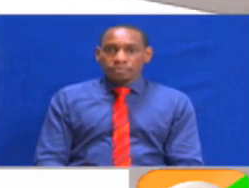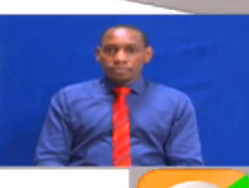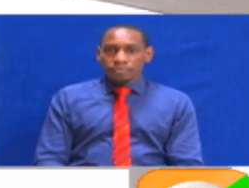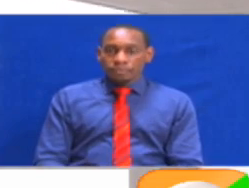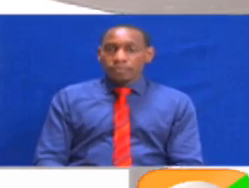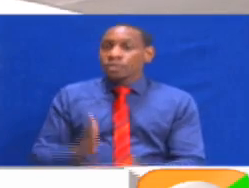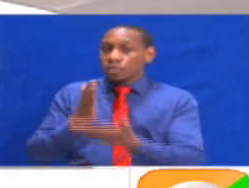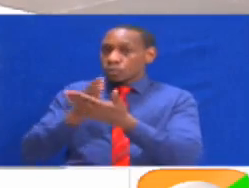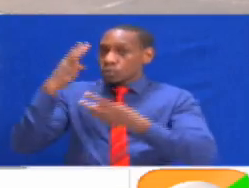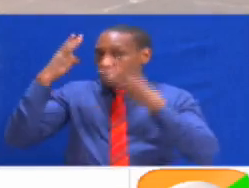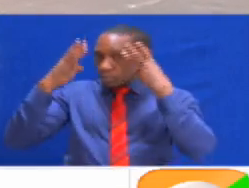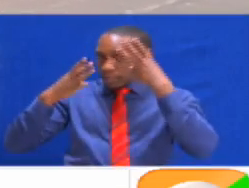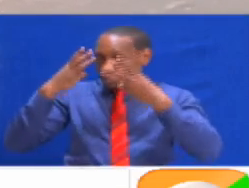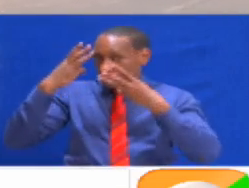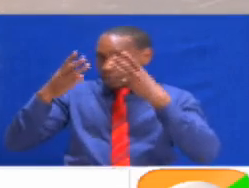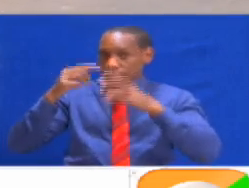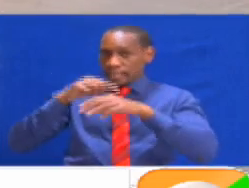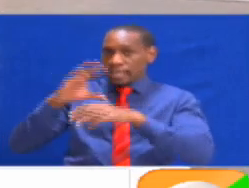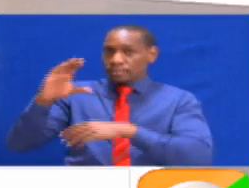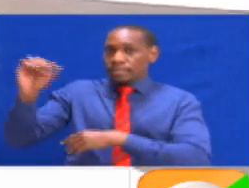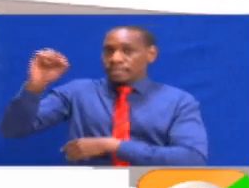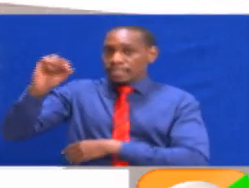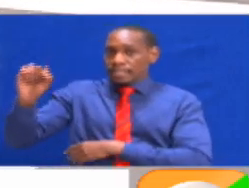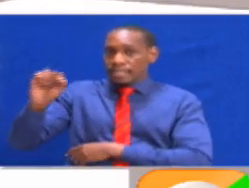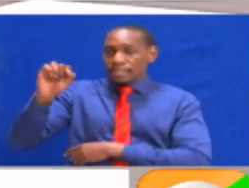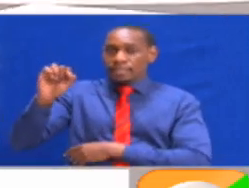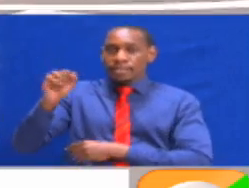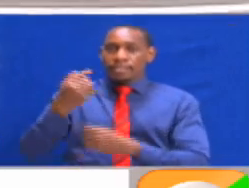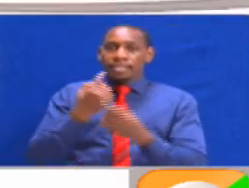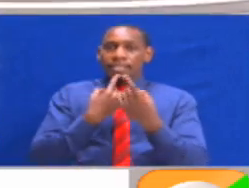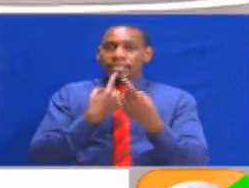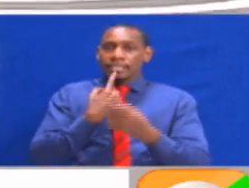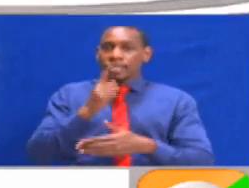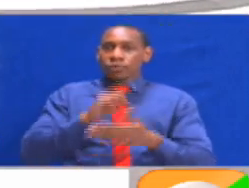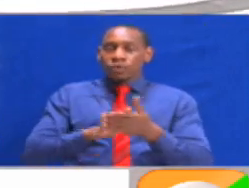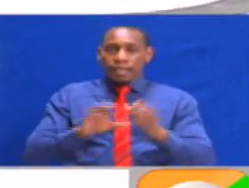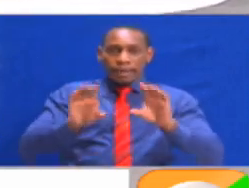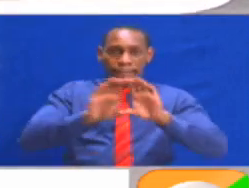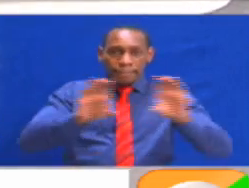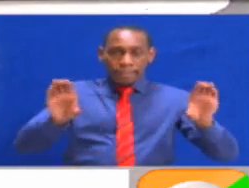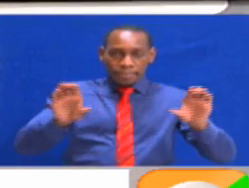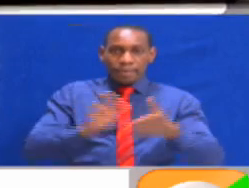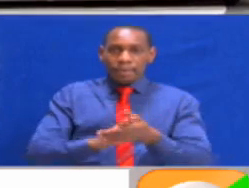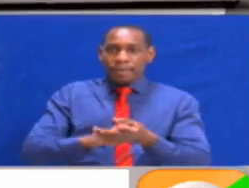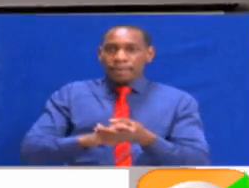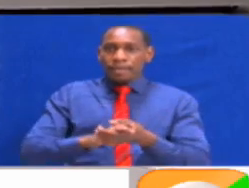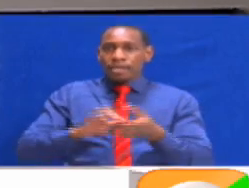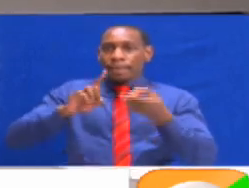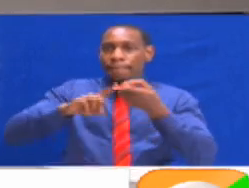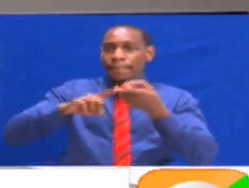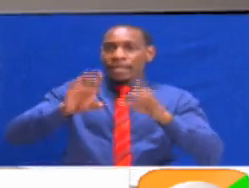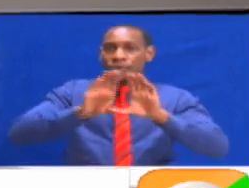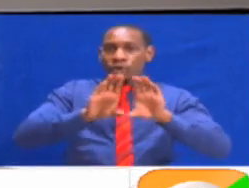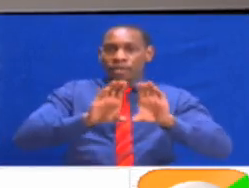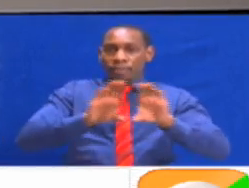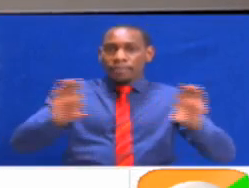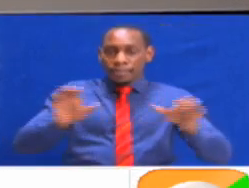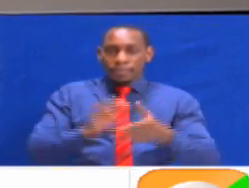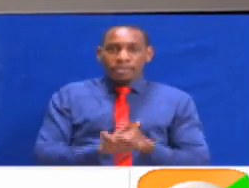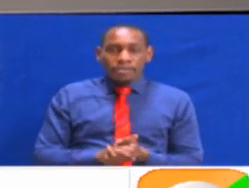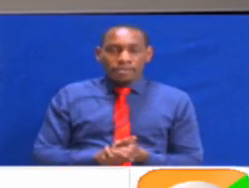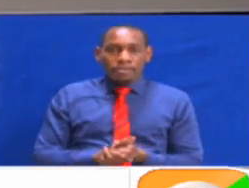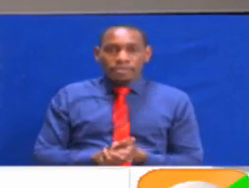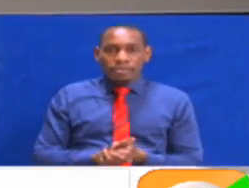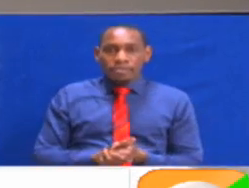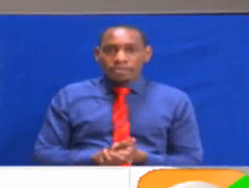Joe, I got a bit worried when C.S. Magoha spoke of a pipe and held a his nose. A metal pipe. A metal pipe and held his nose. You